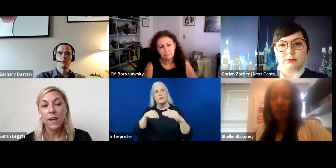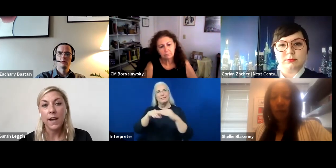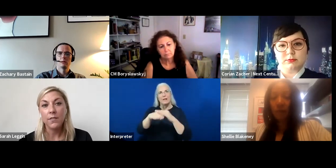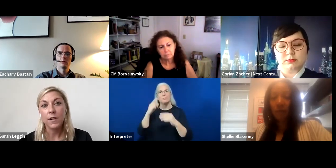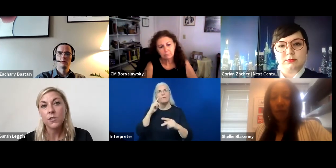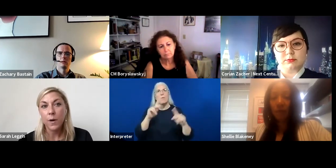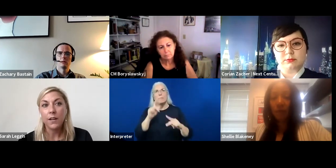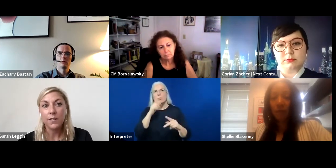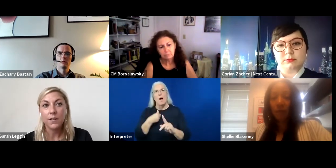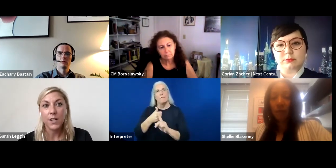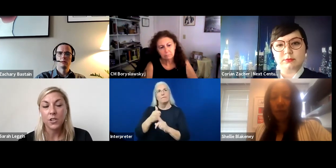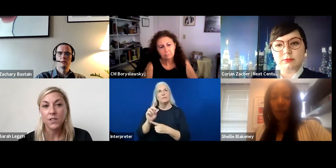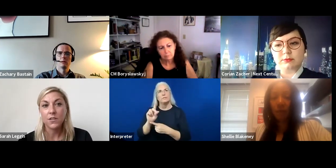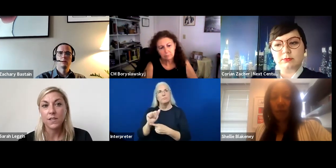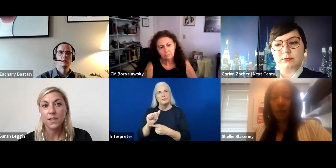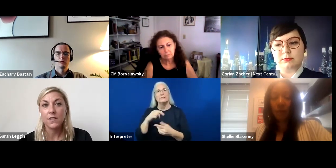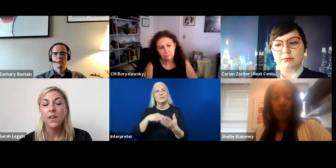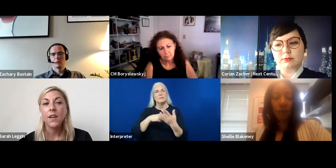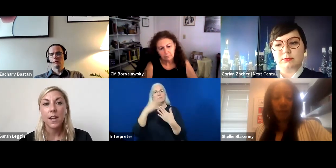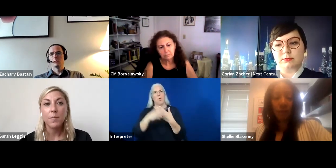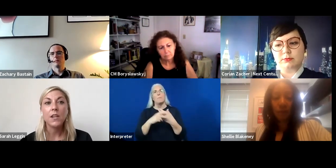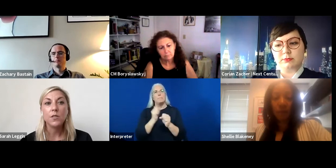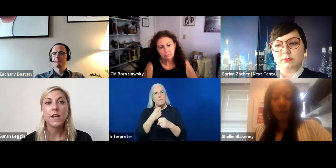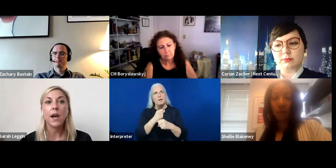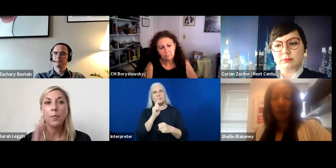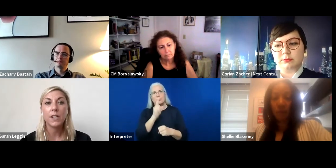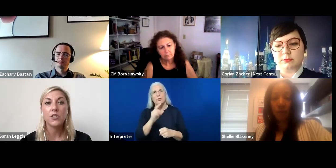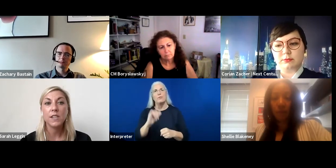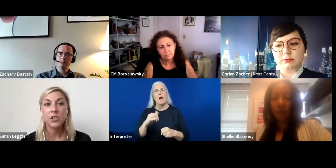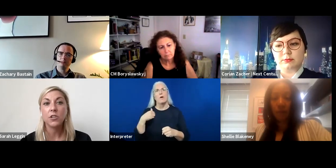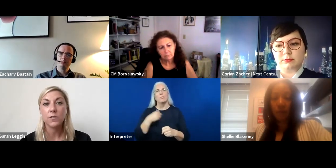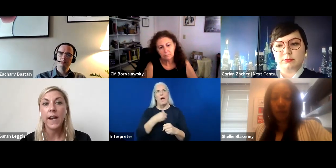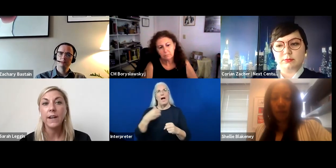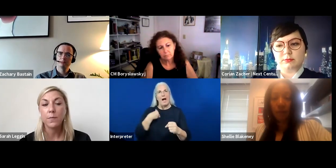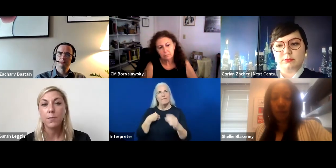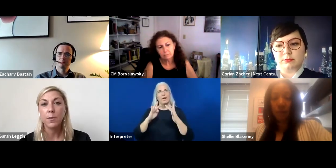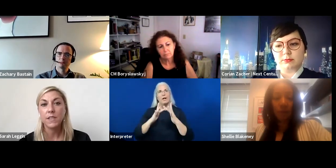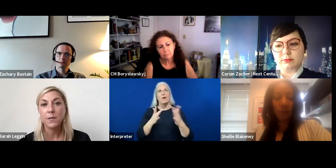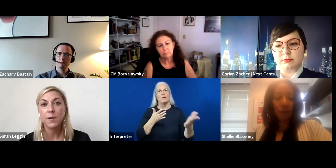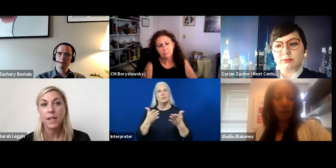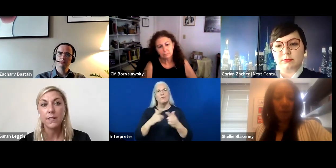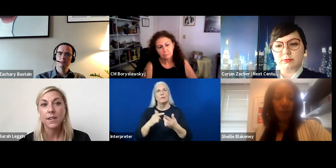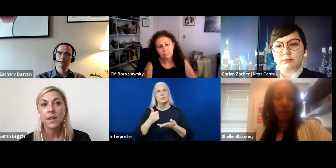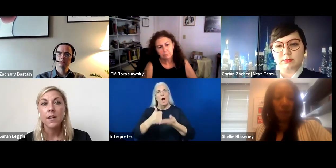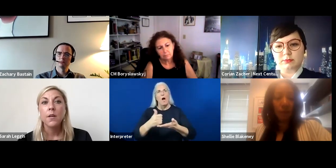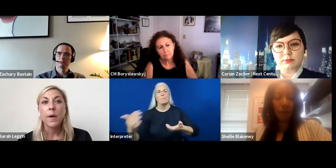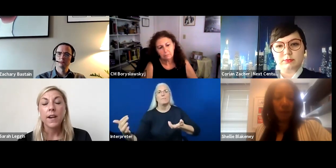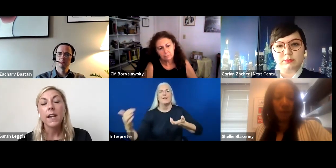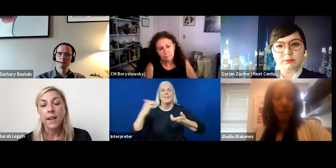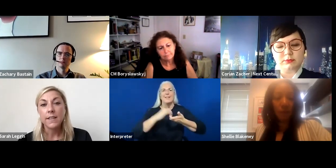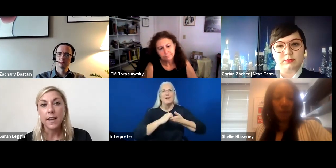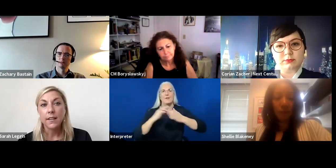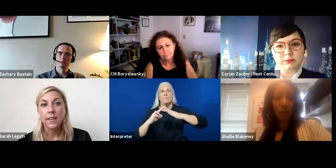ensure that future wireless innovations and services can be used to help bridge the digital divide for people with disabilities